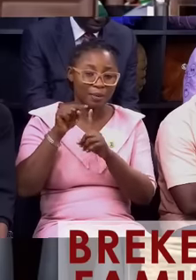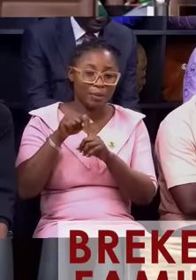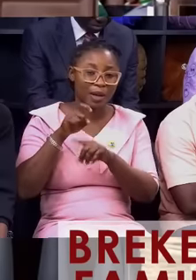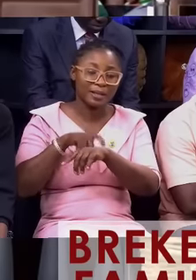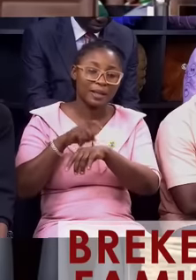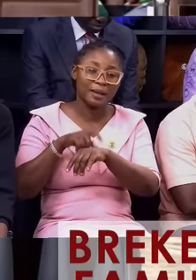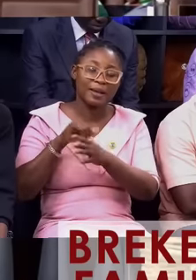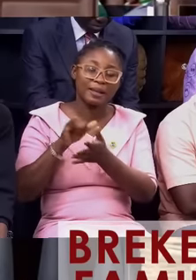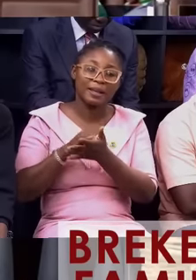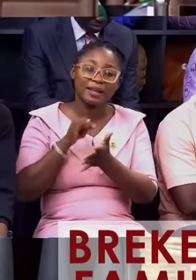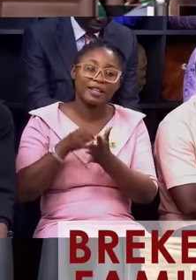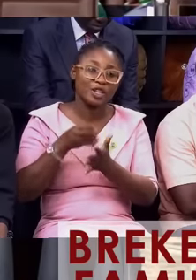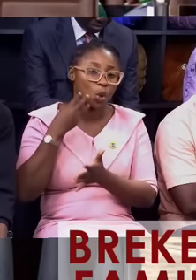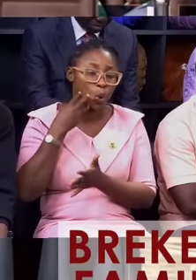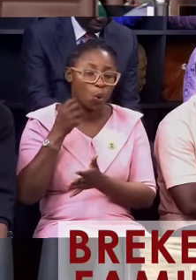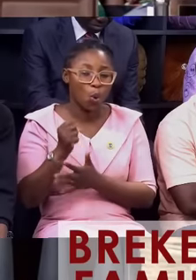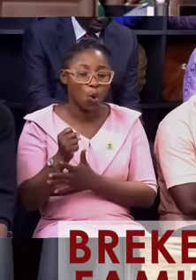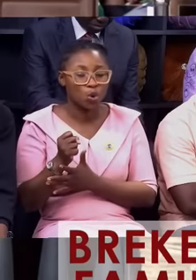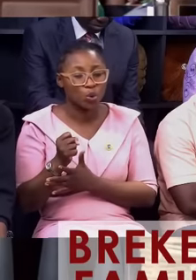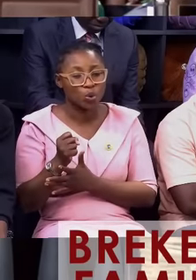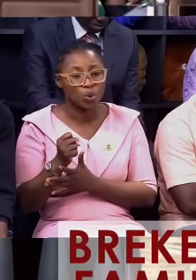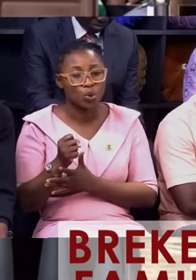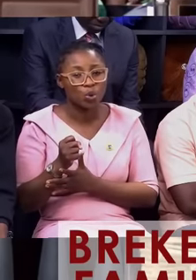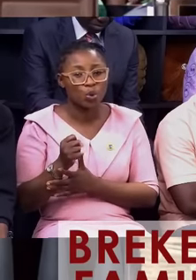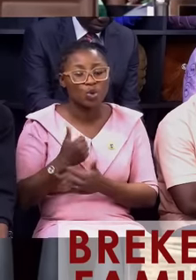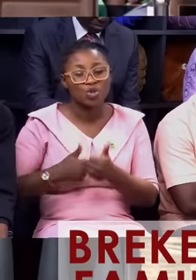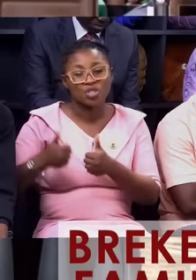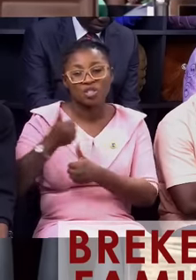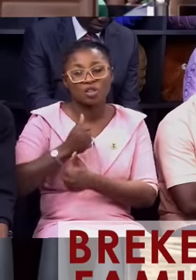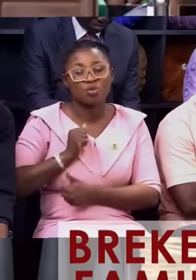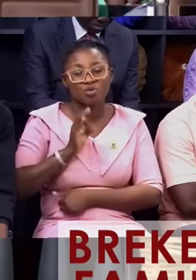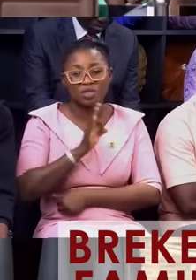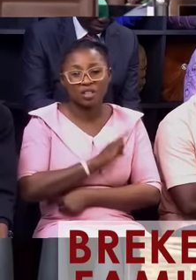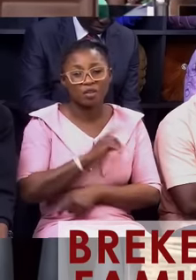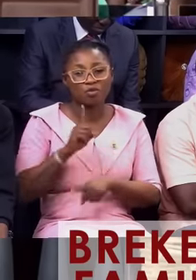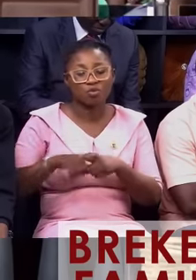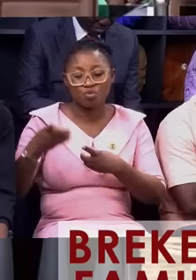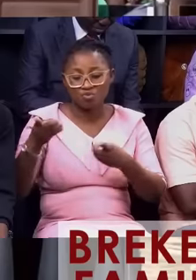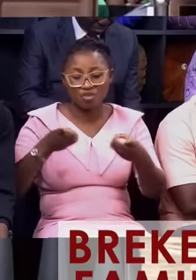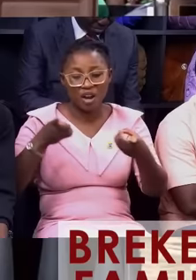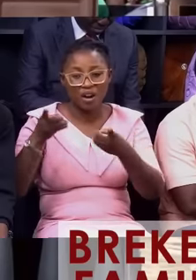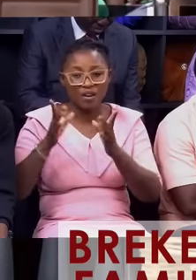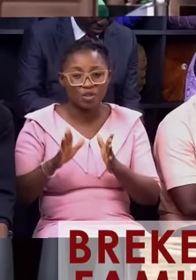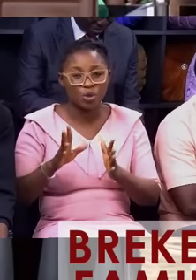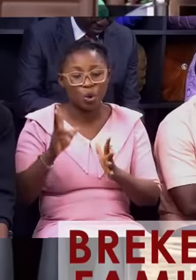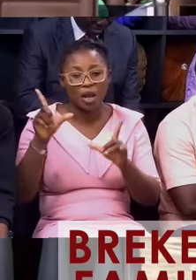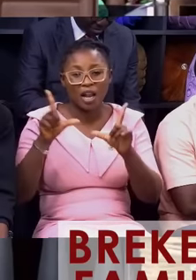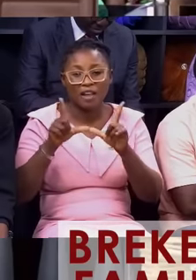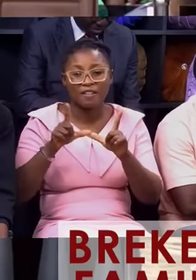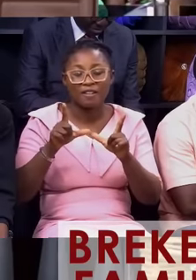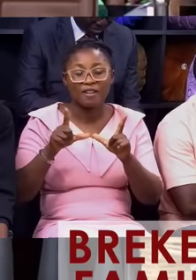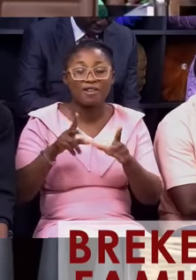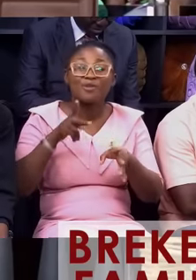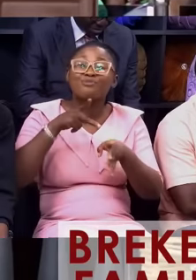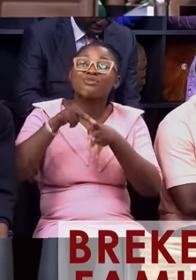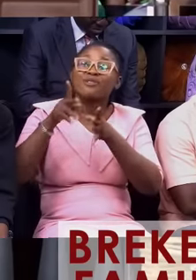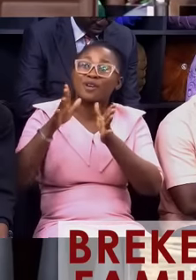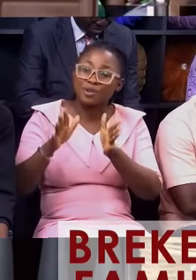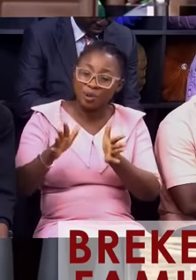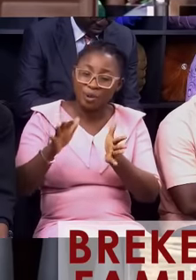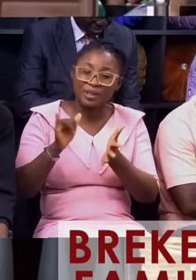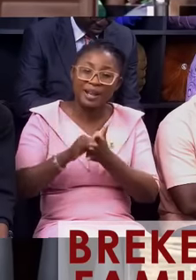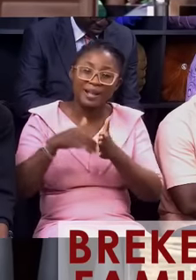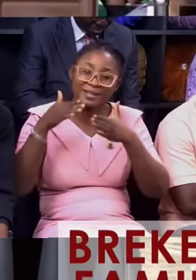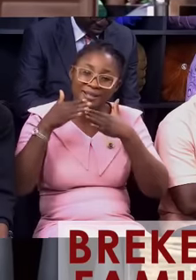time that it was uh senior staffs up to the director level lead yeah Prof very well